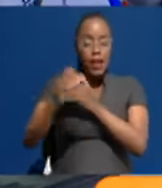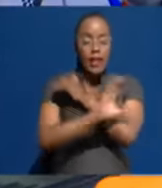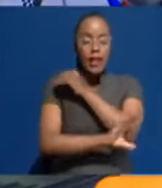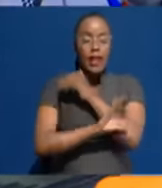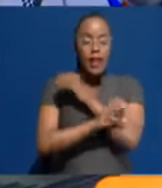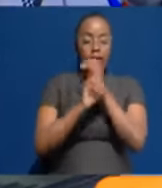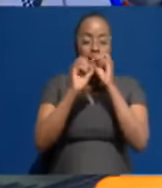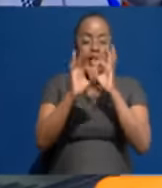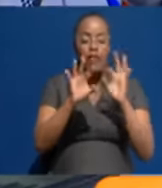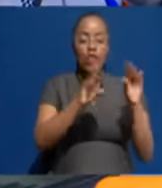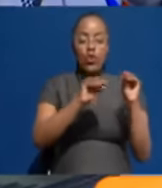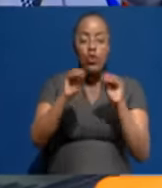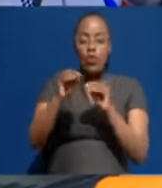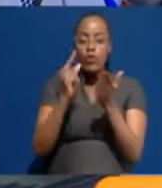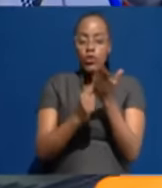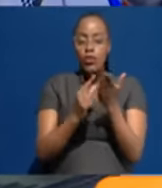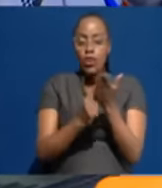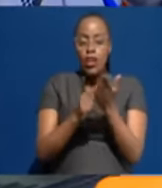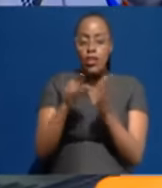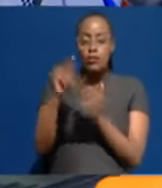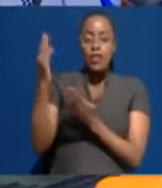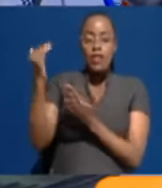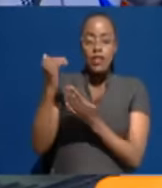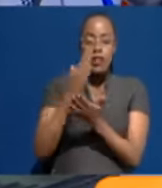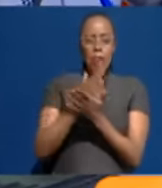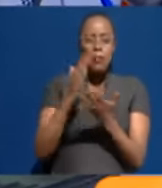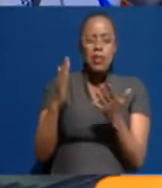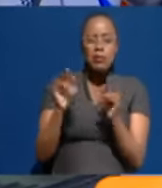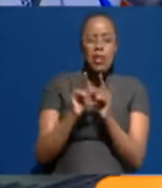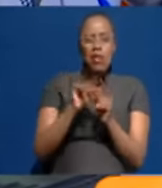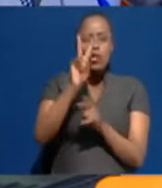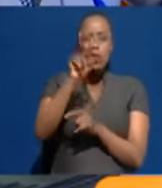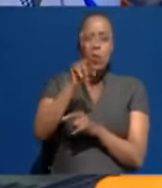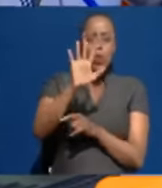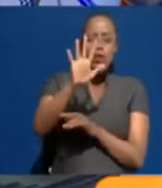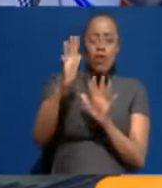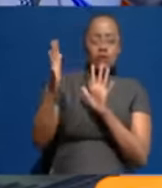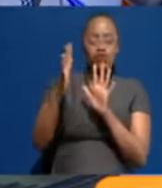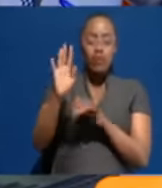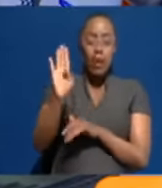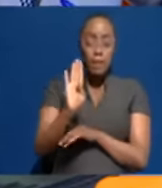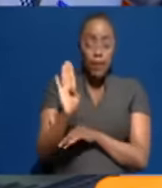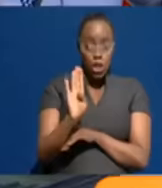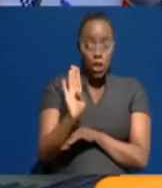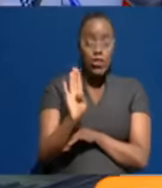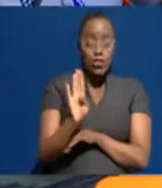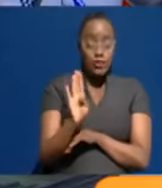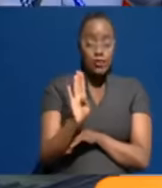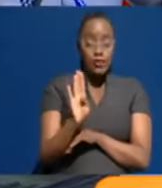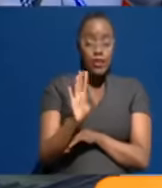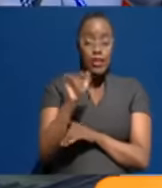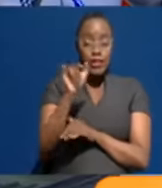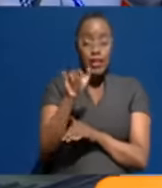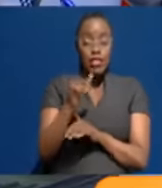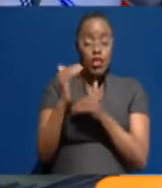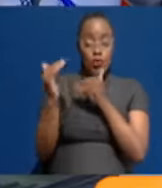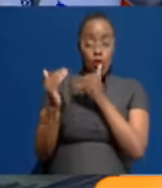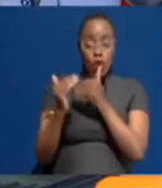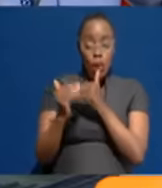you go to Uganda, they are expecting something on the order of 2.5 billion. That's